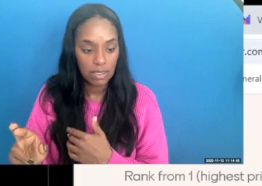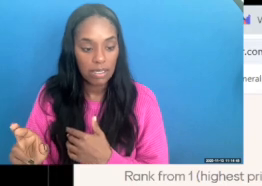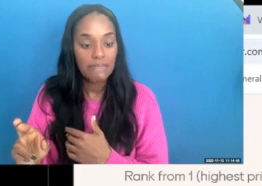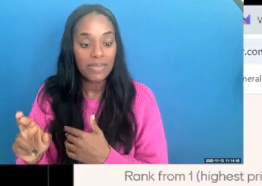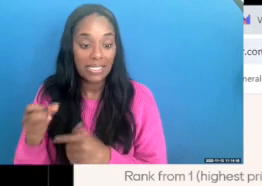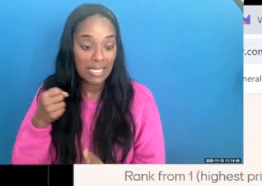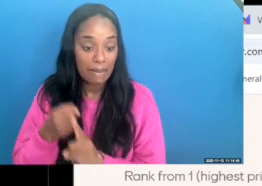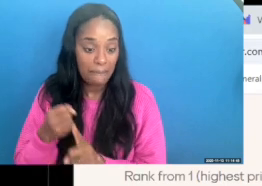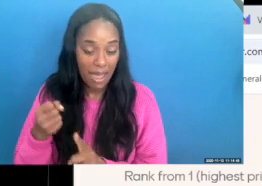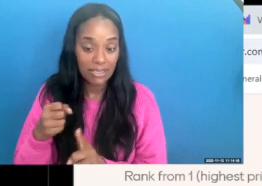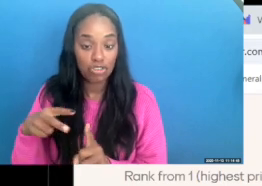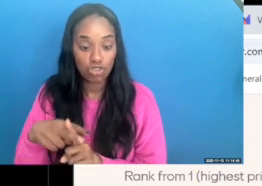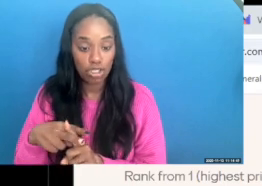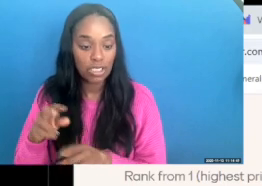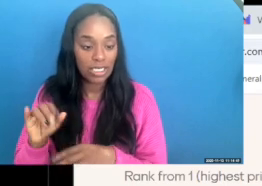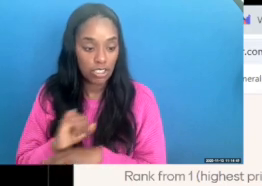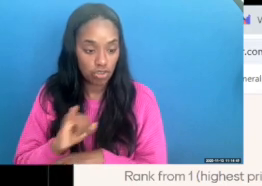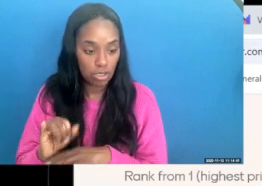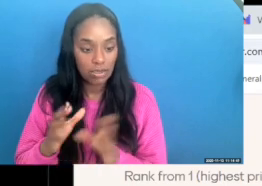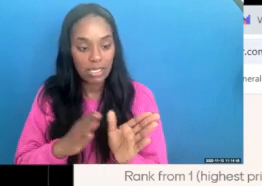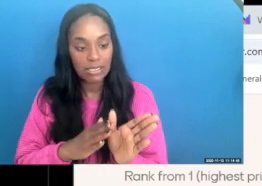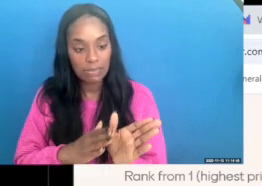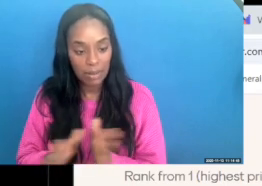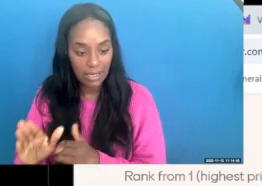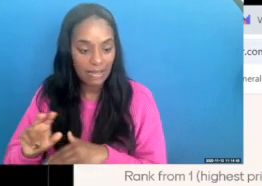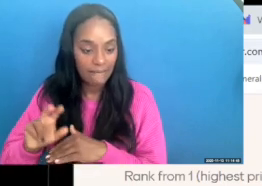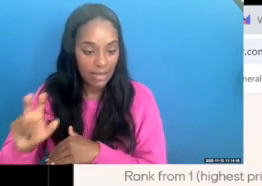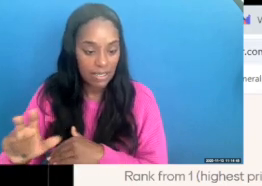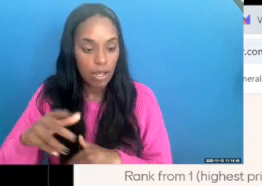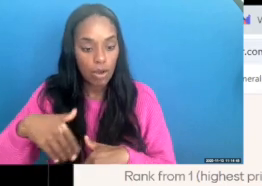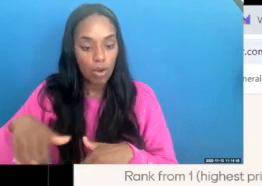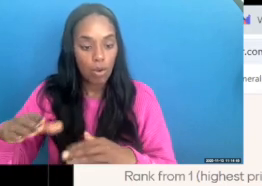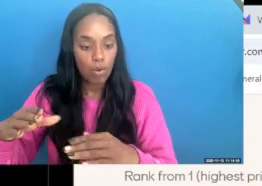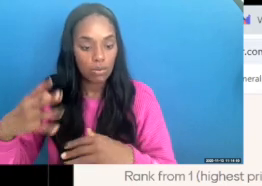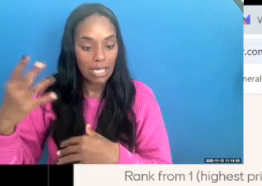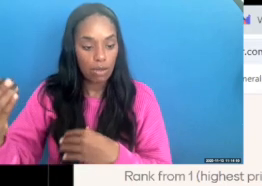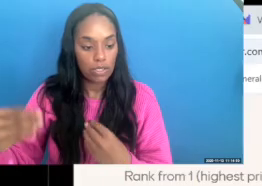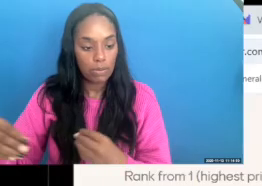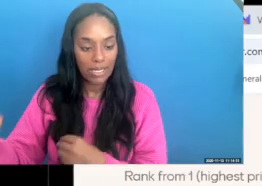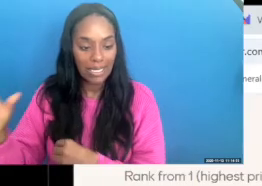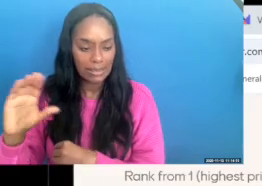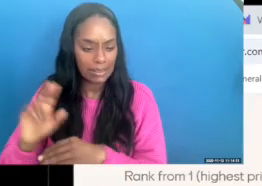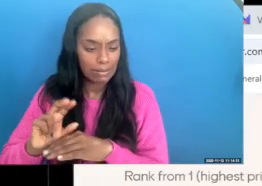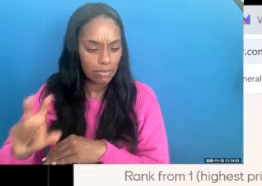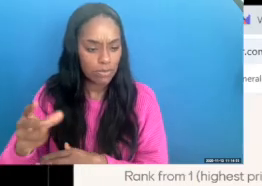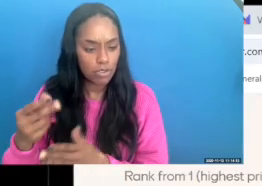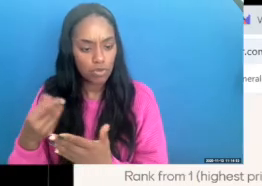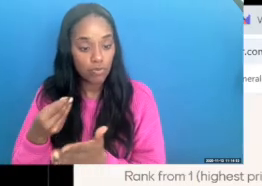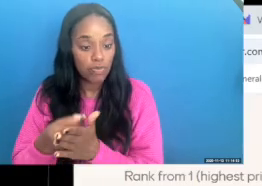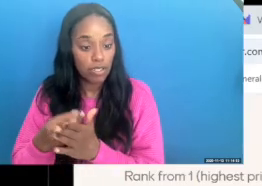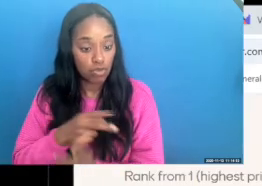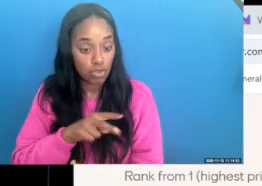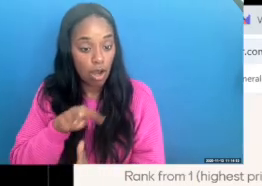cars. It has trickle-down consequences for the charging industry, which plans its investments and goes out to the market and seeks investment to fund